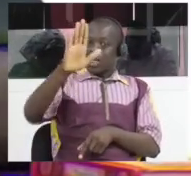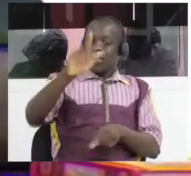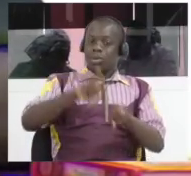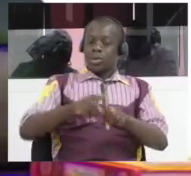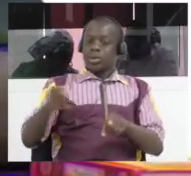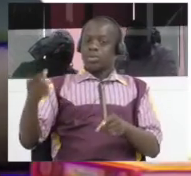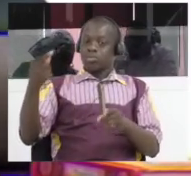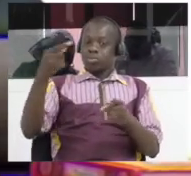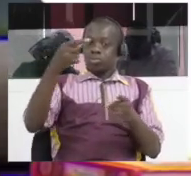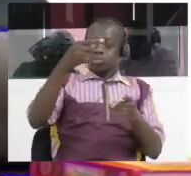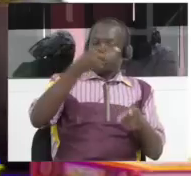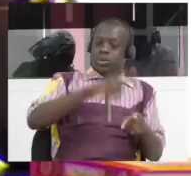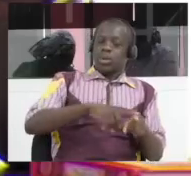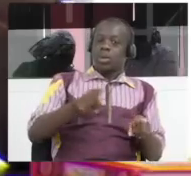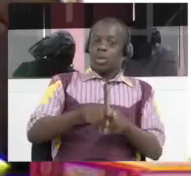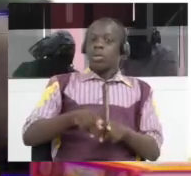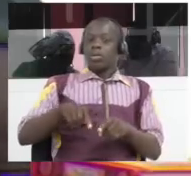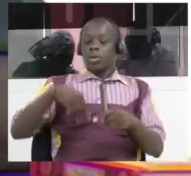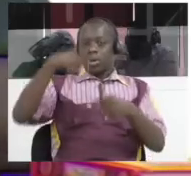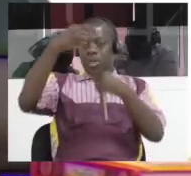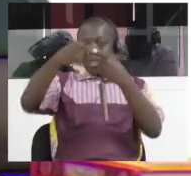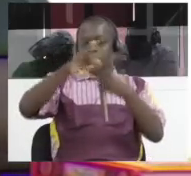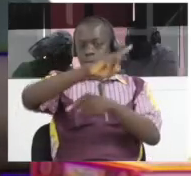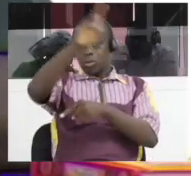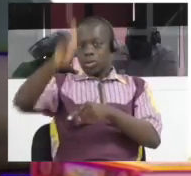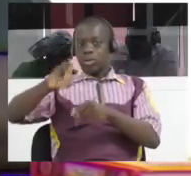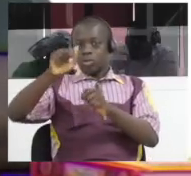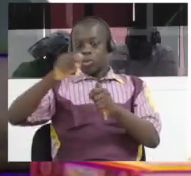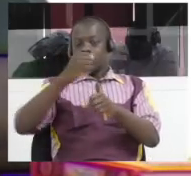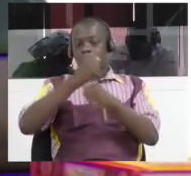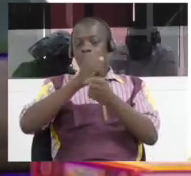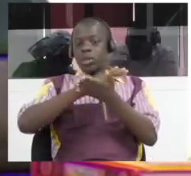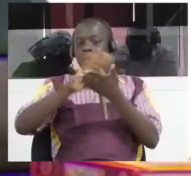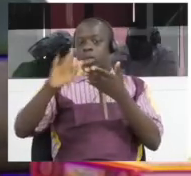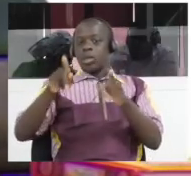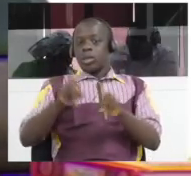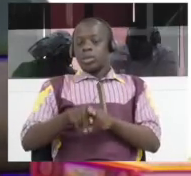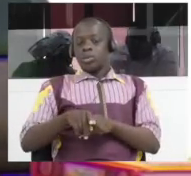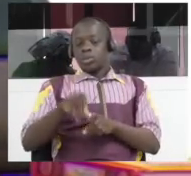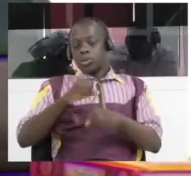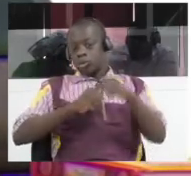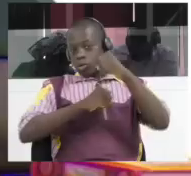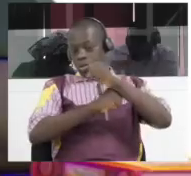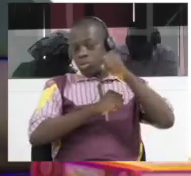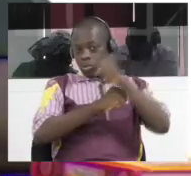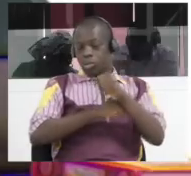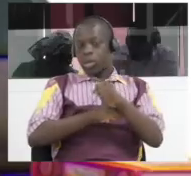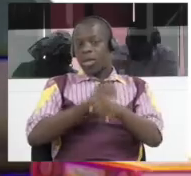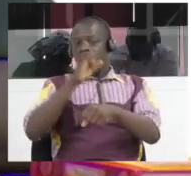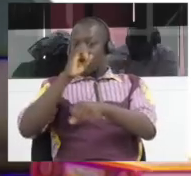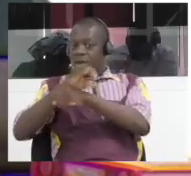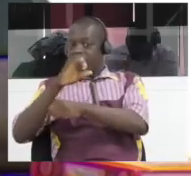point, up to the time that maybe your subsequent questions will reveal, he was sort of